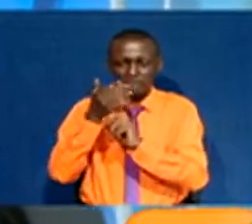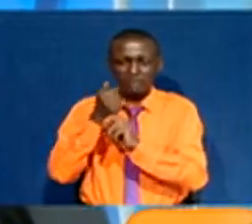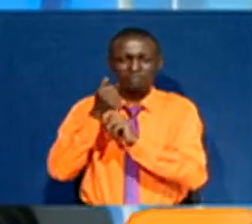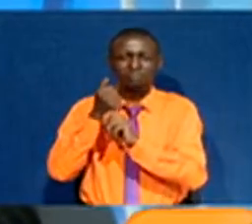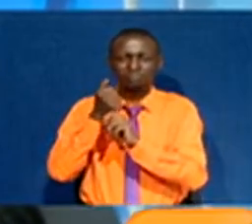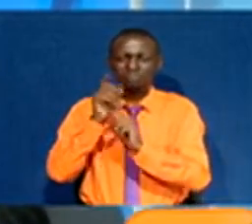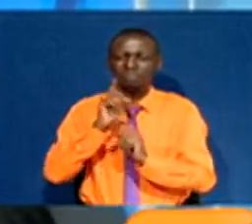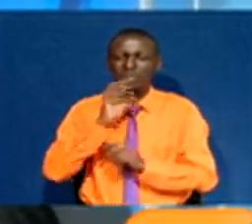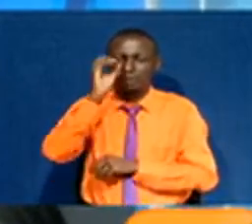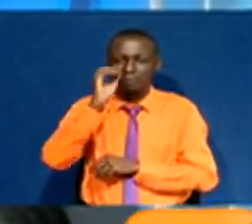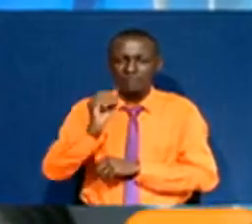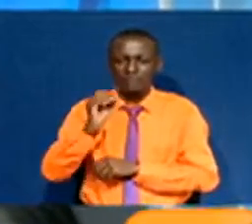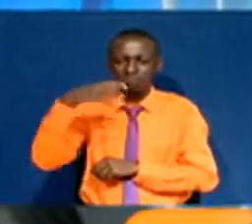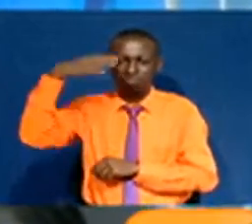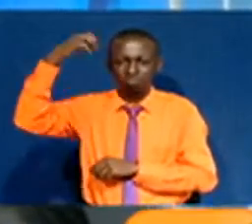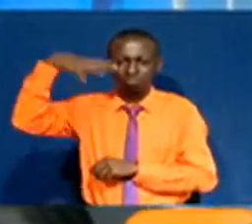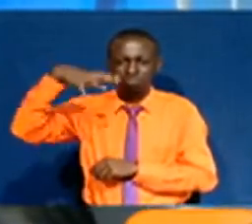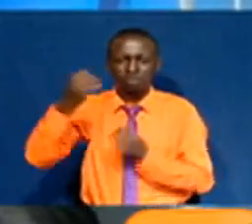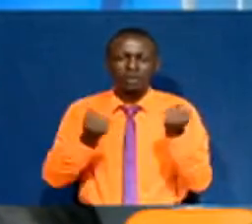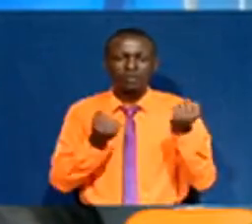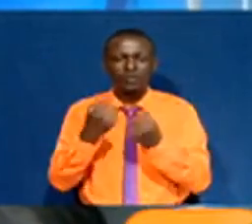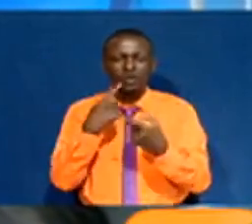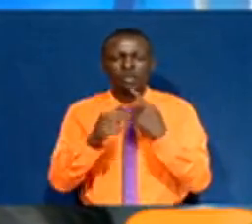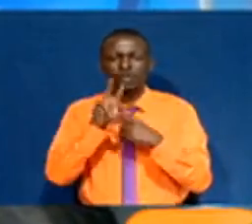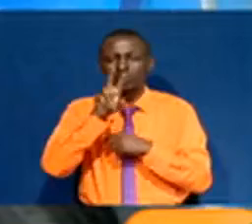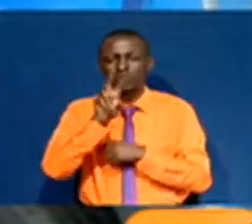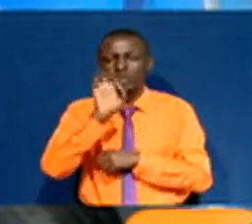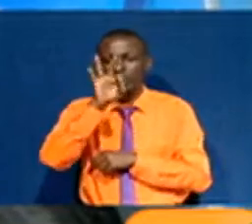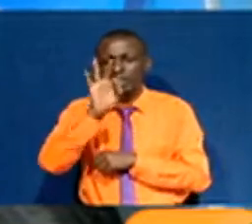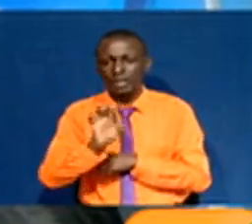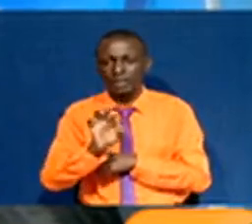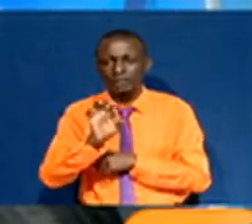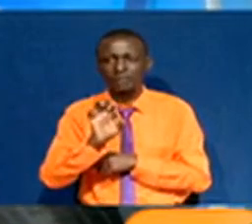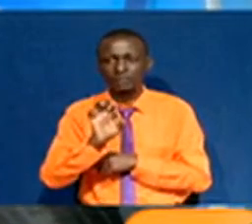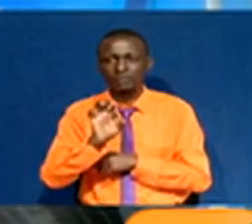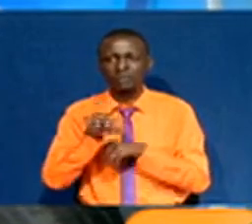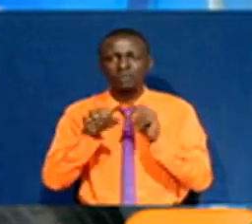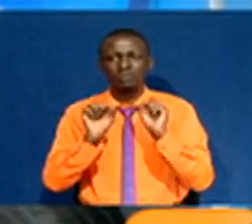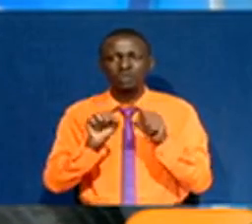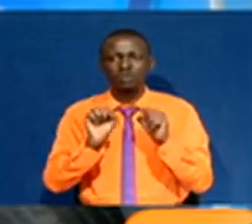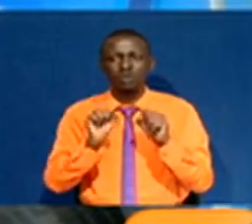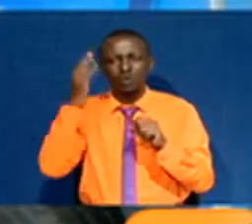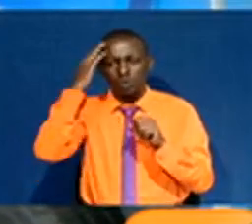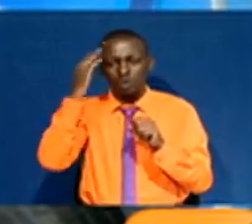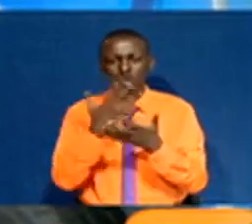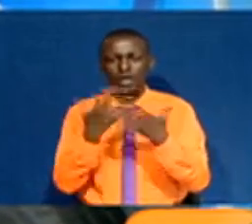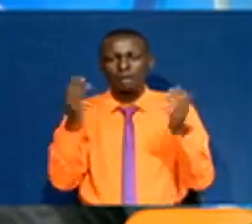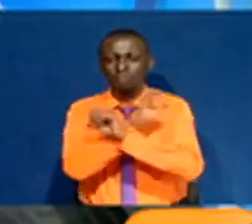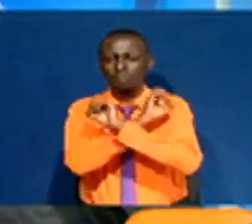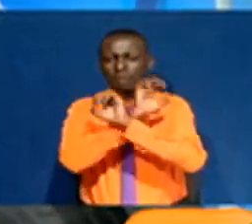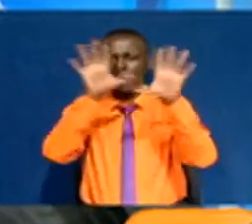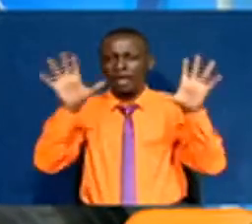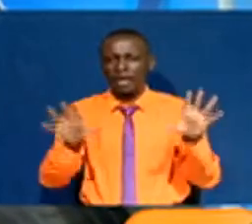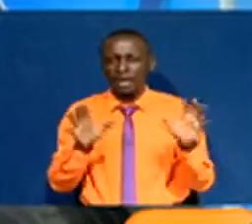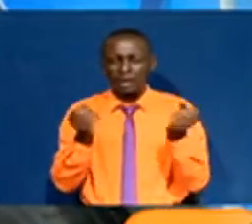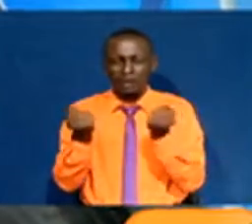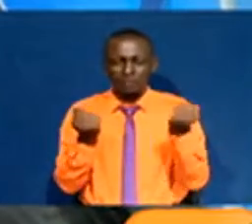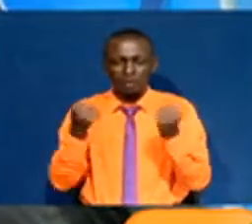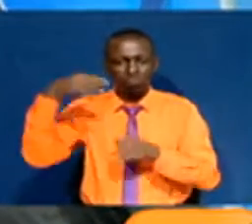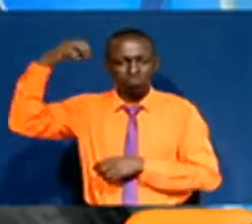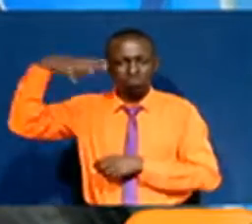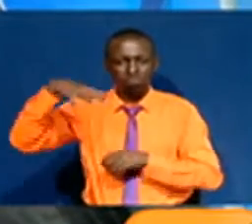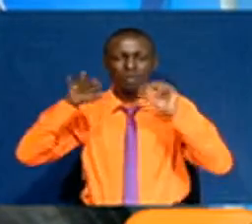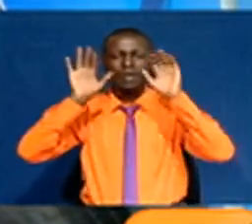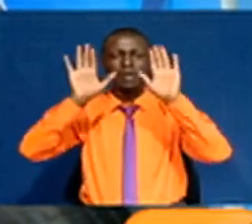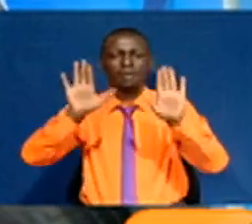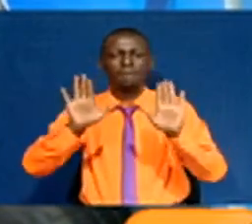100% renewable energy by 2030, one thing is clear, and that is the fact that e-mobility will be a key